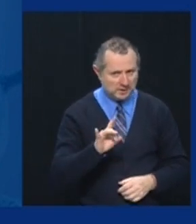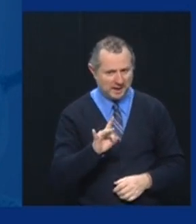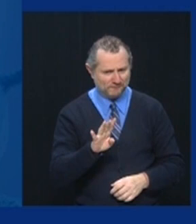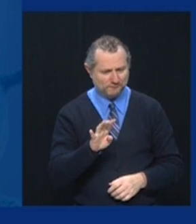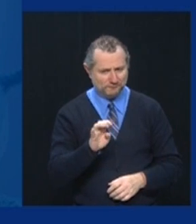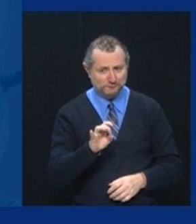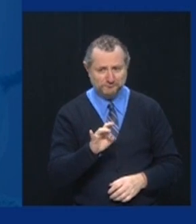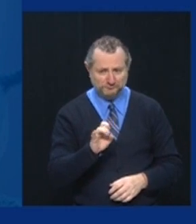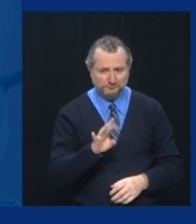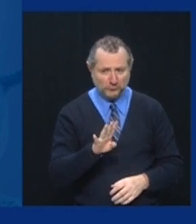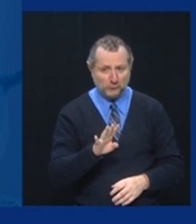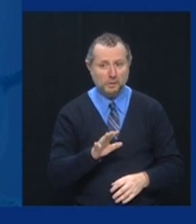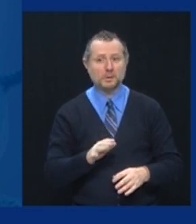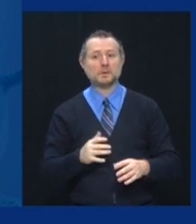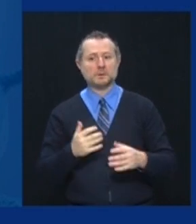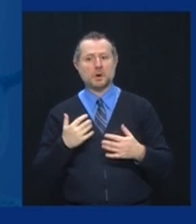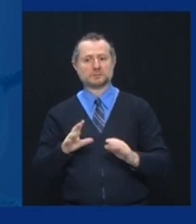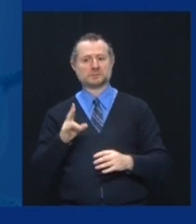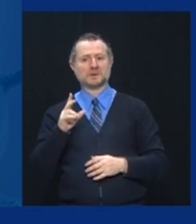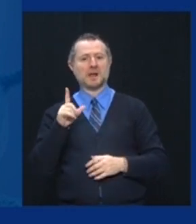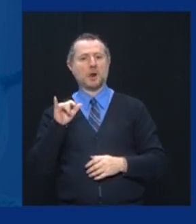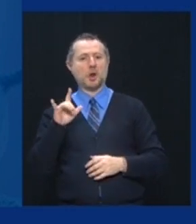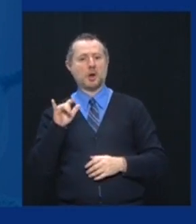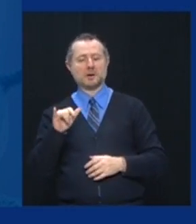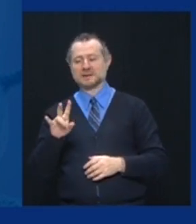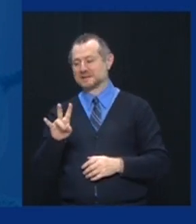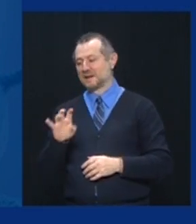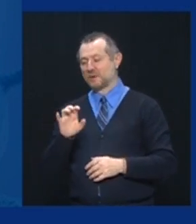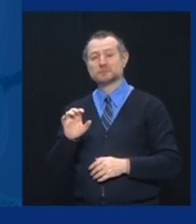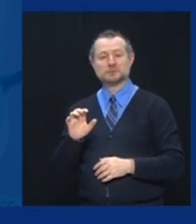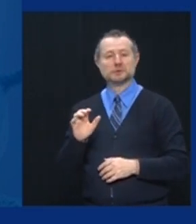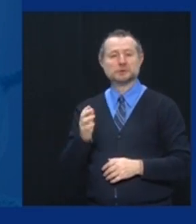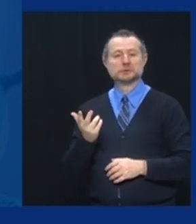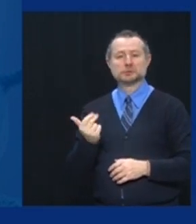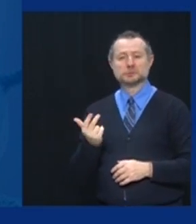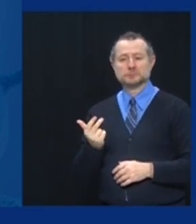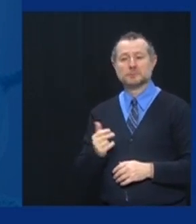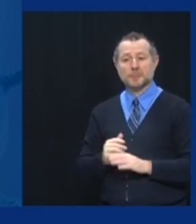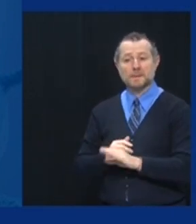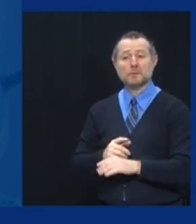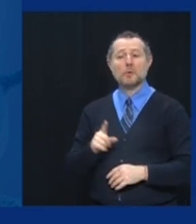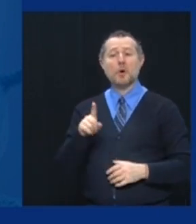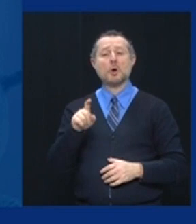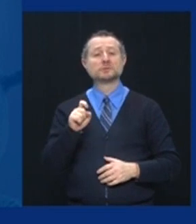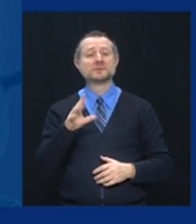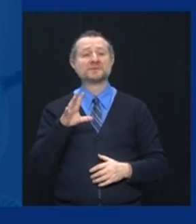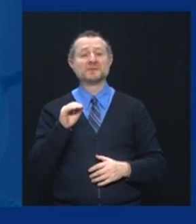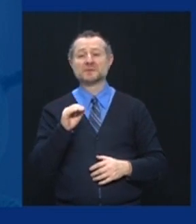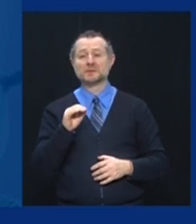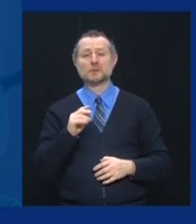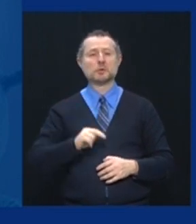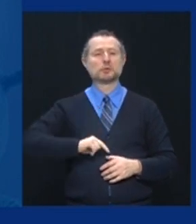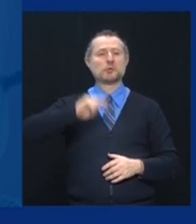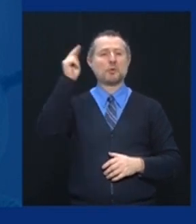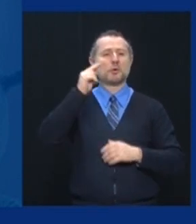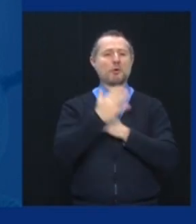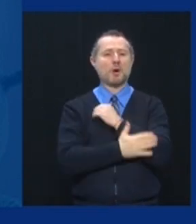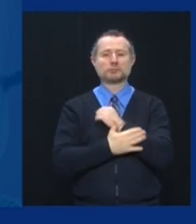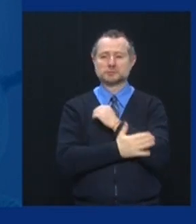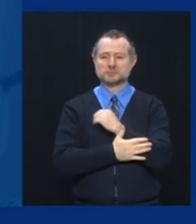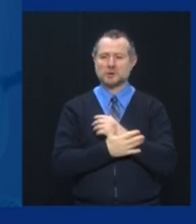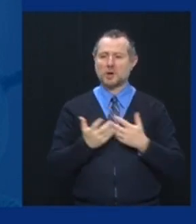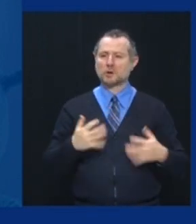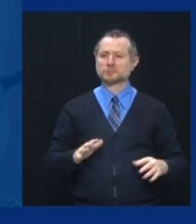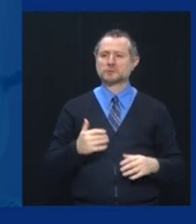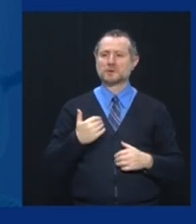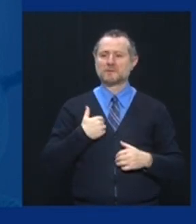Island, 150 in the North Country. So we have a retail network.